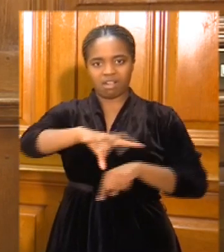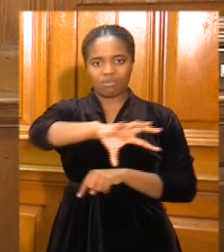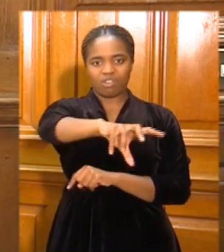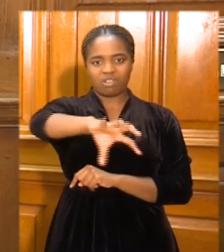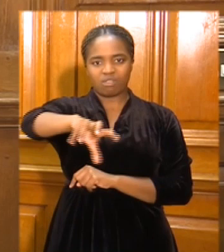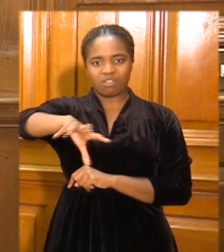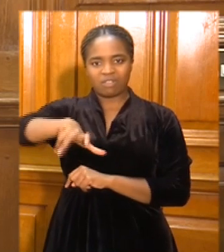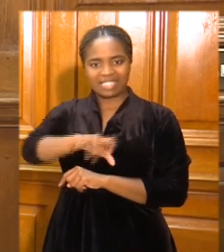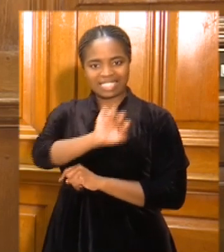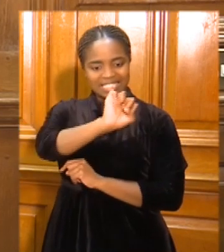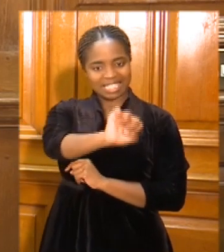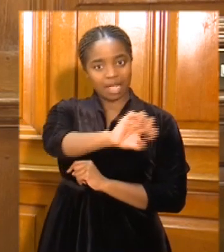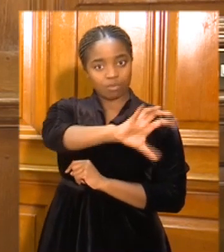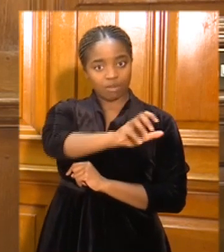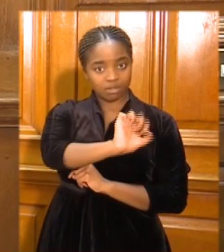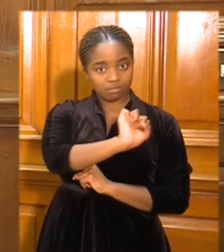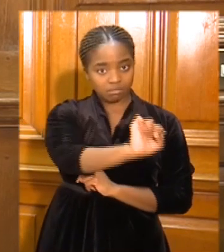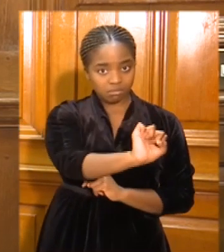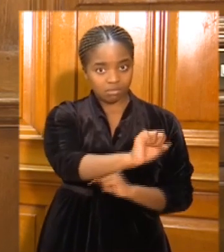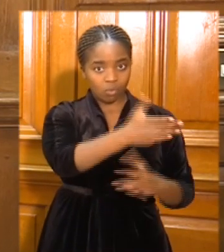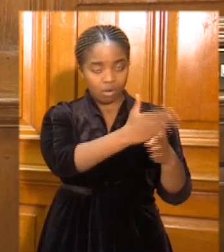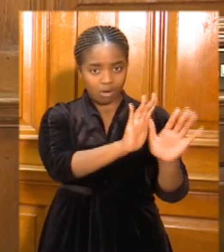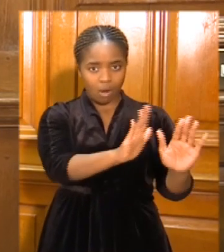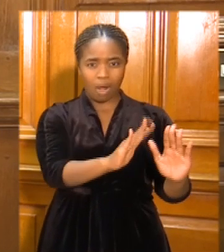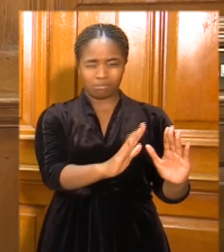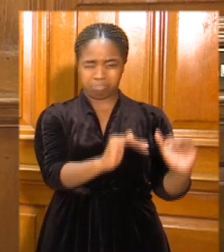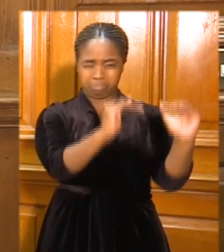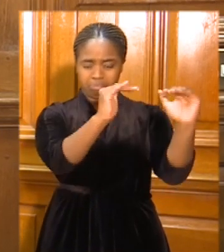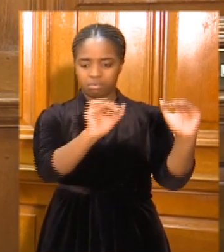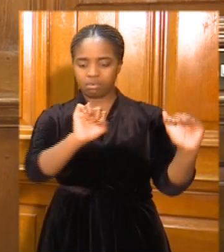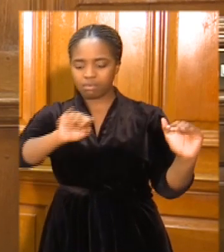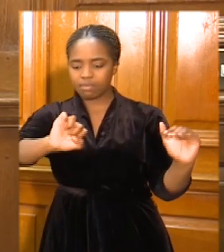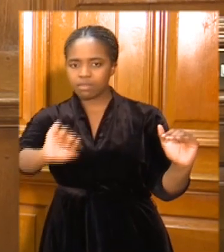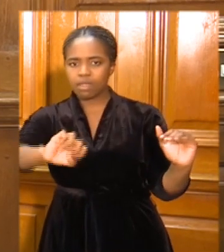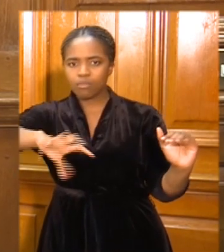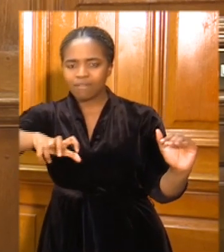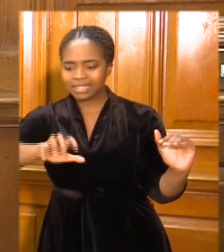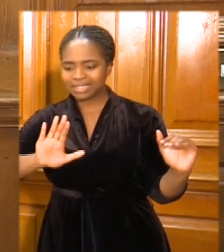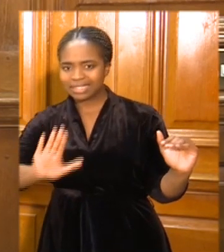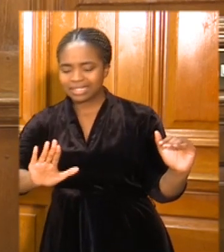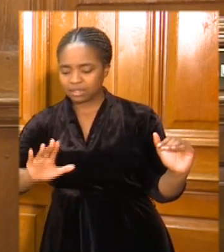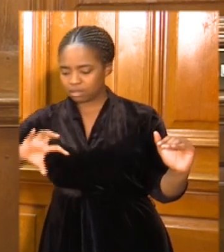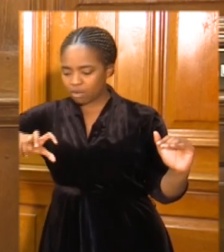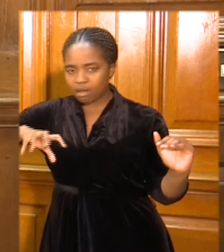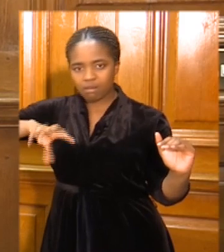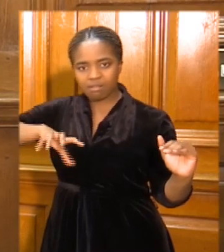deal with these areas that have far higher levels of infection and transmission.